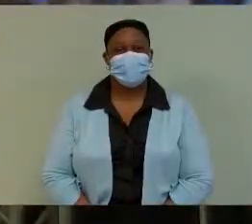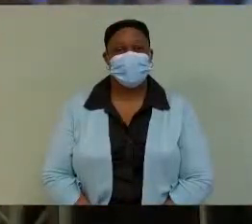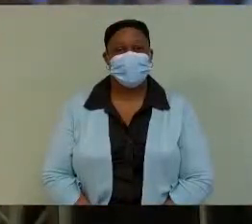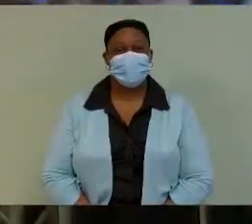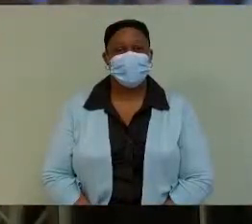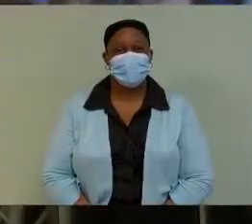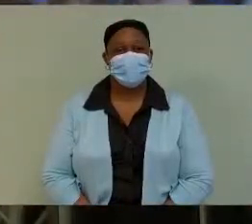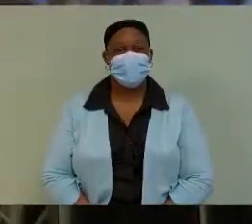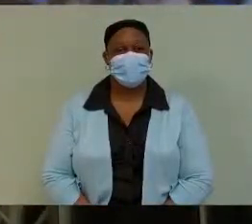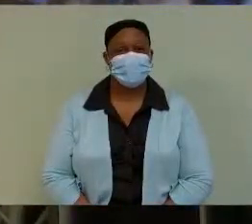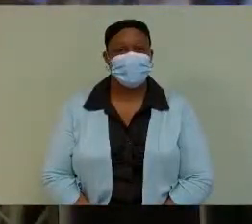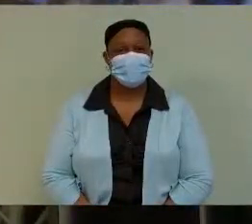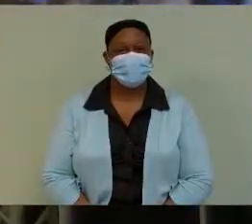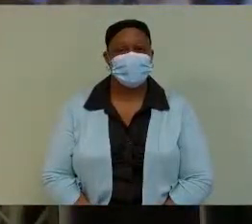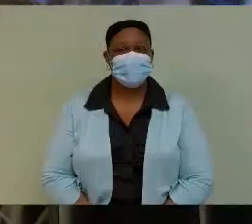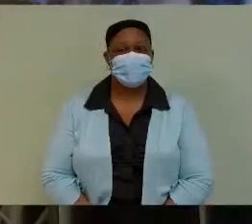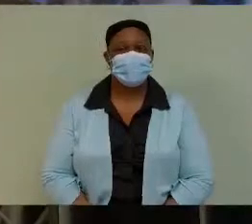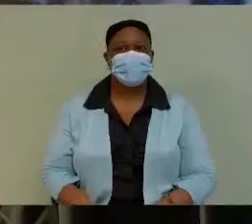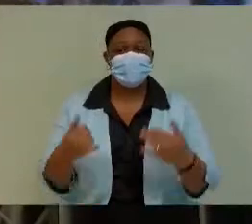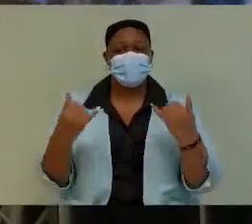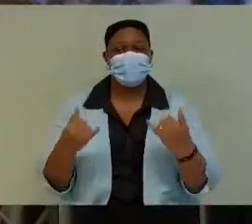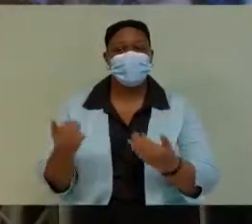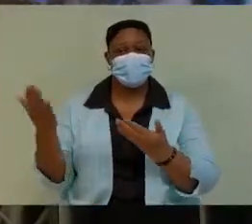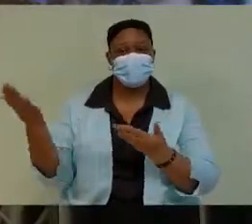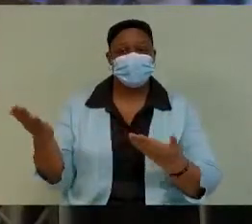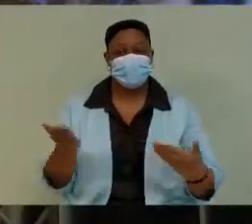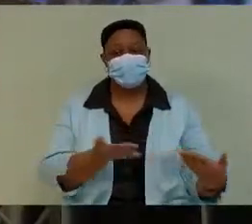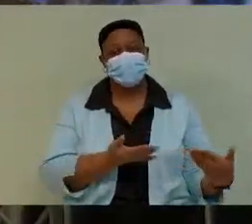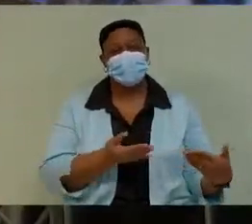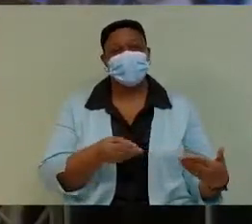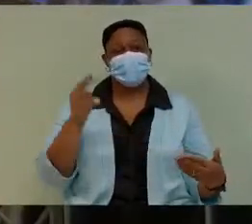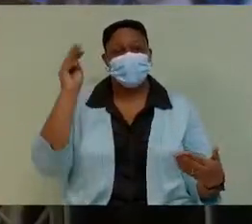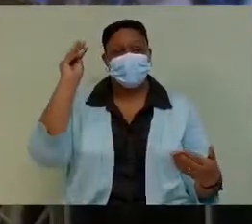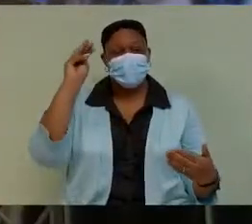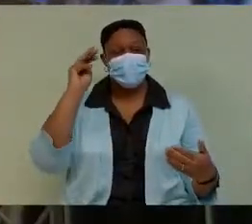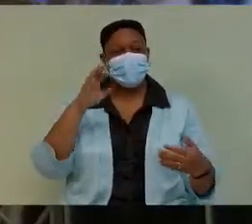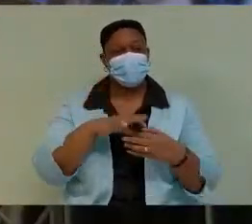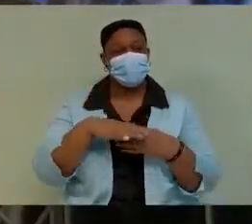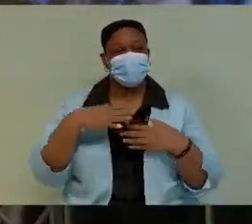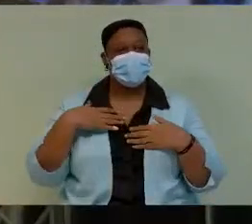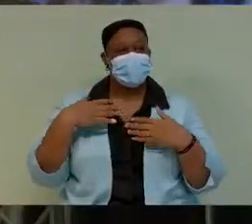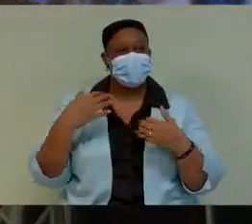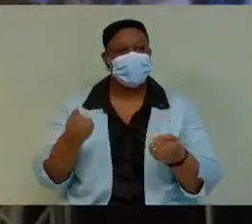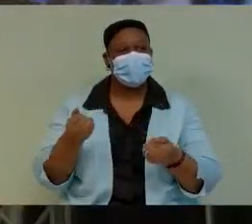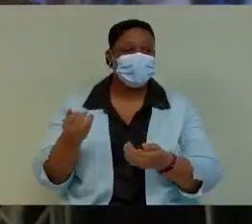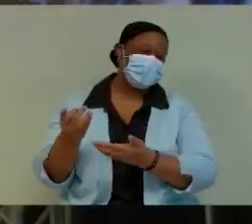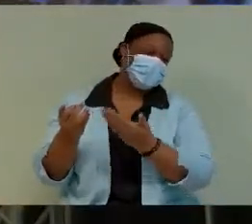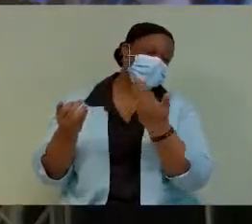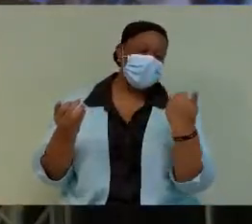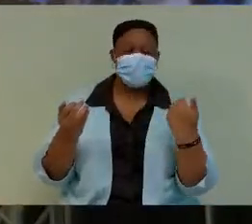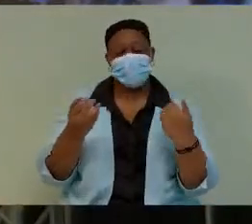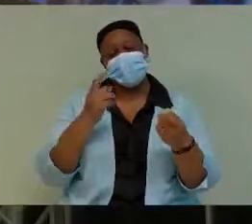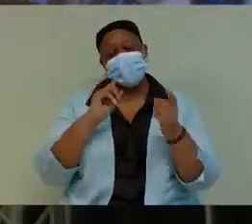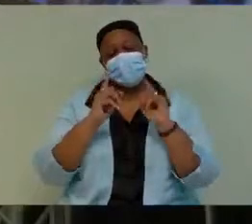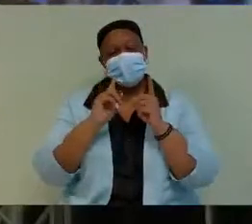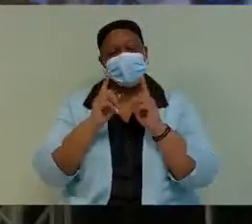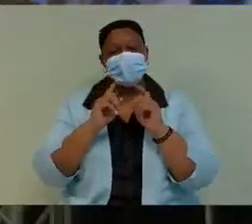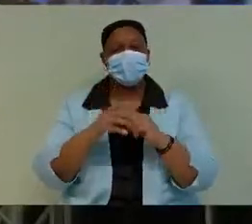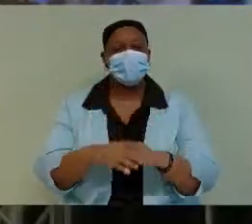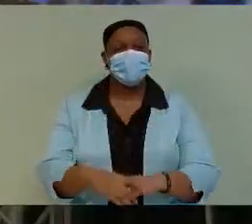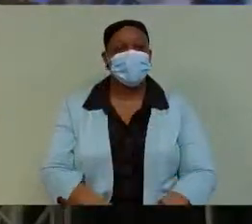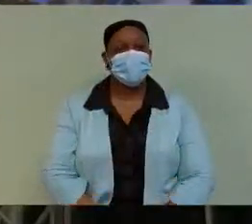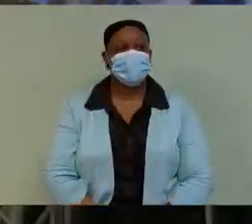And we invite the new Minister of Health, Honorable Akila Byron Nisbet, to share